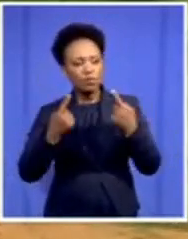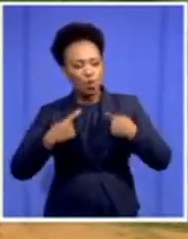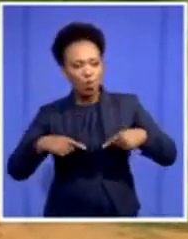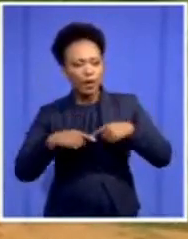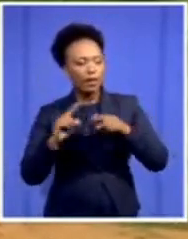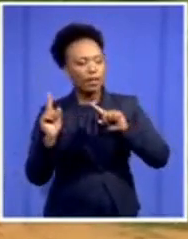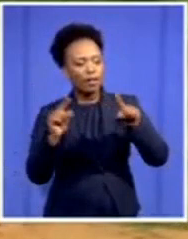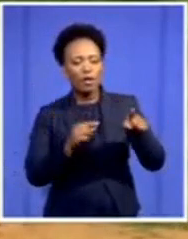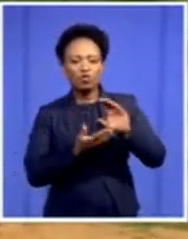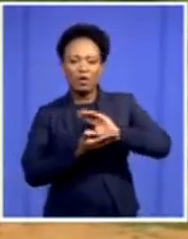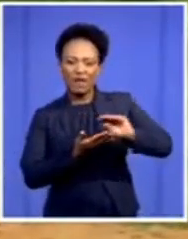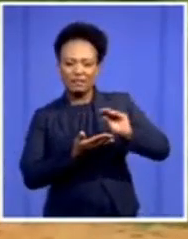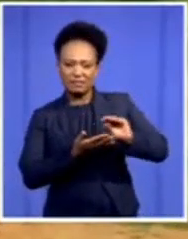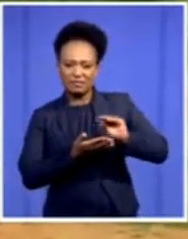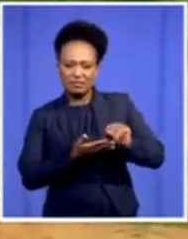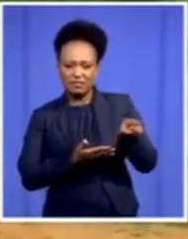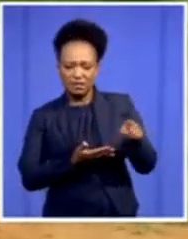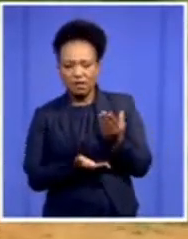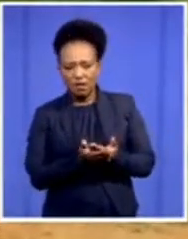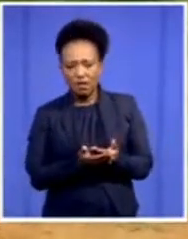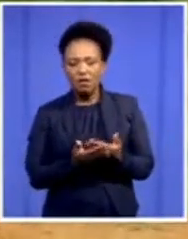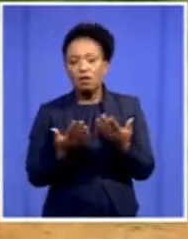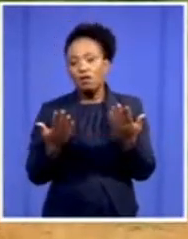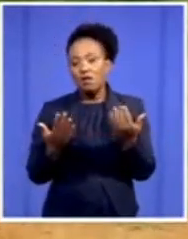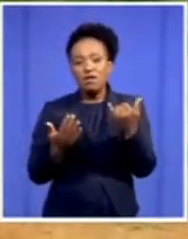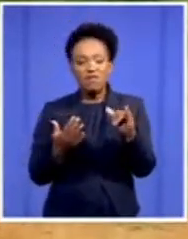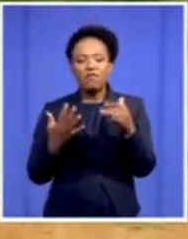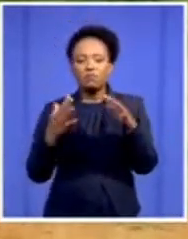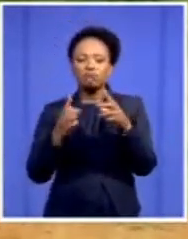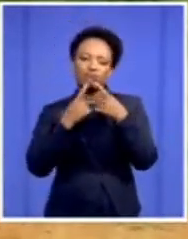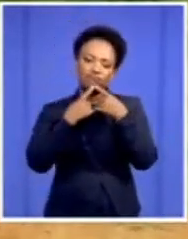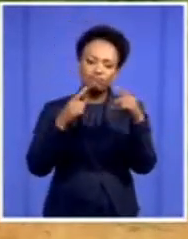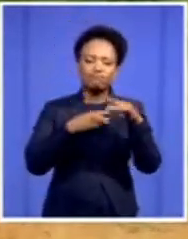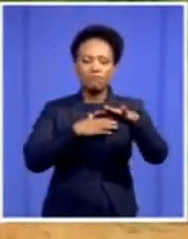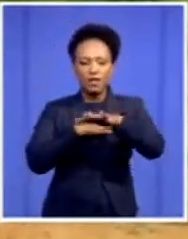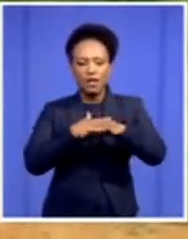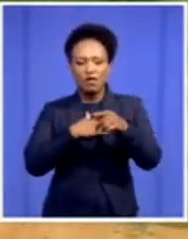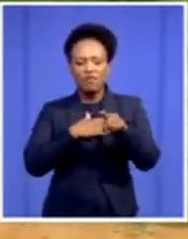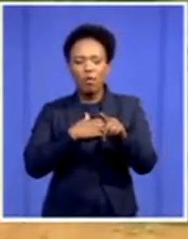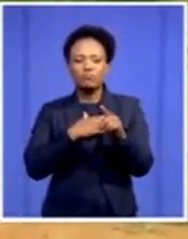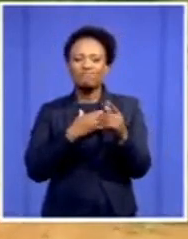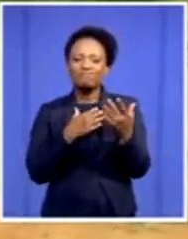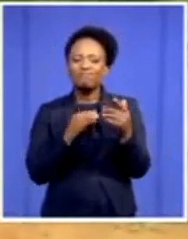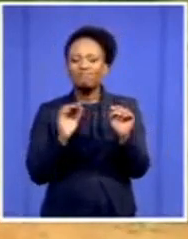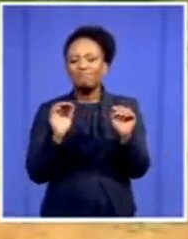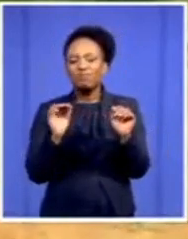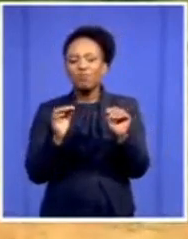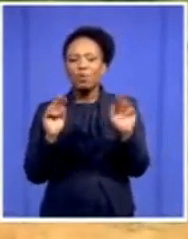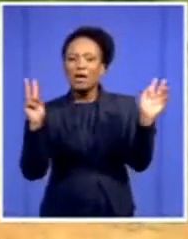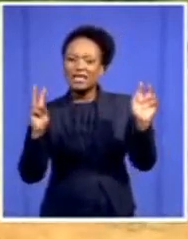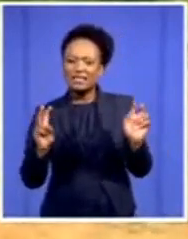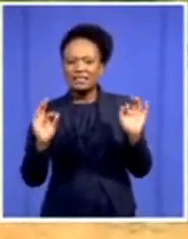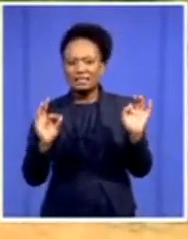they declare something in the area of green energy. It's something that we as private business, we can come